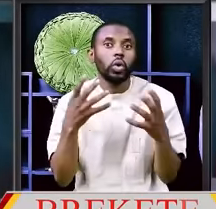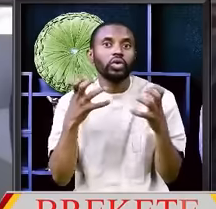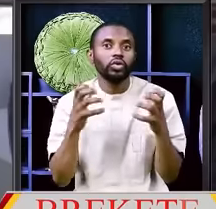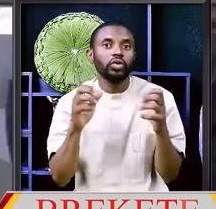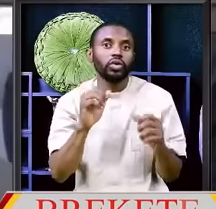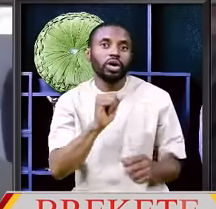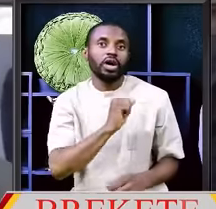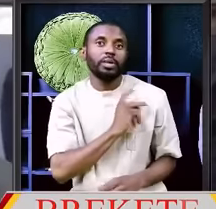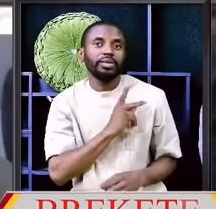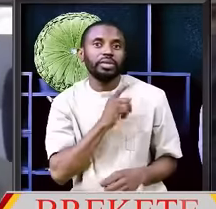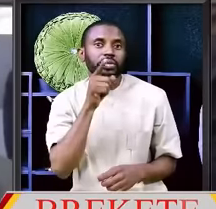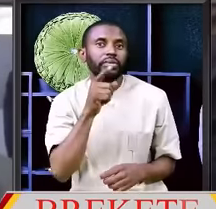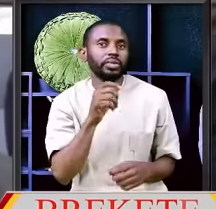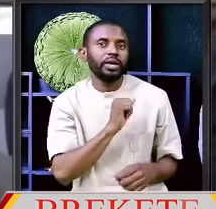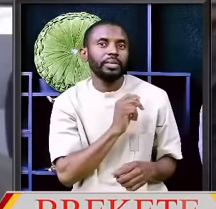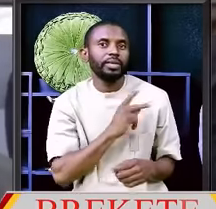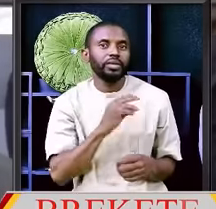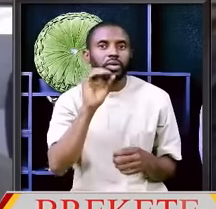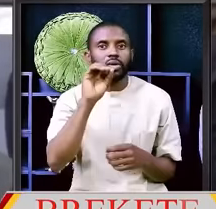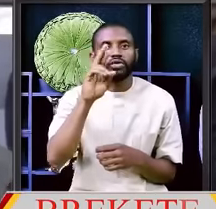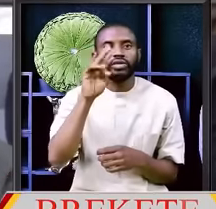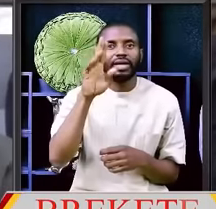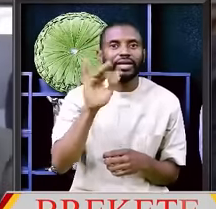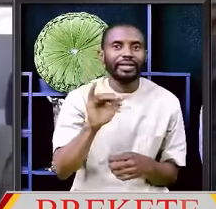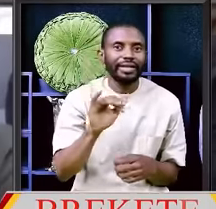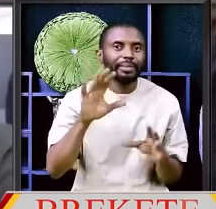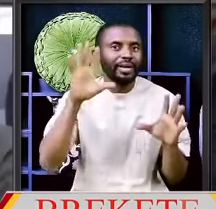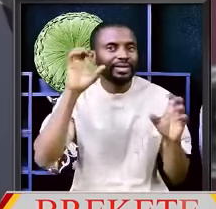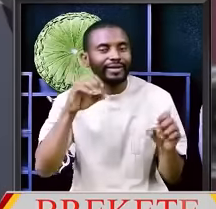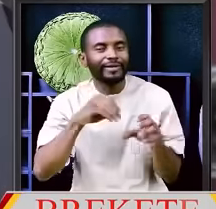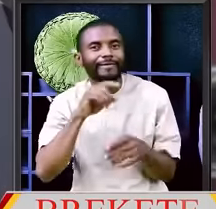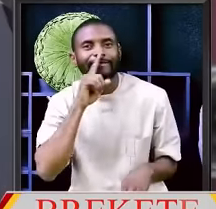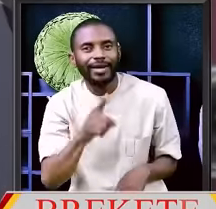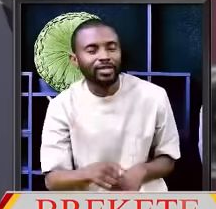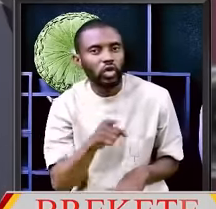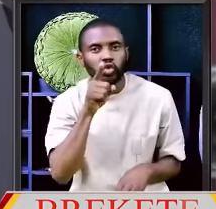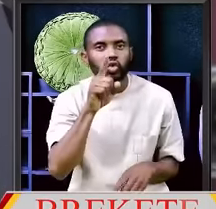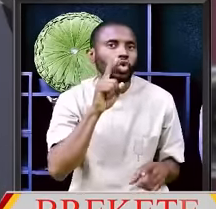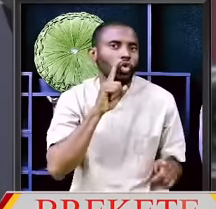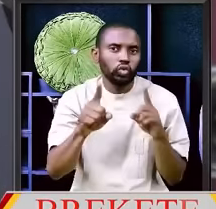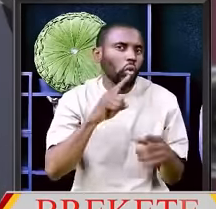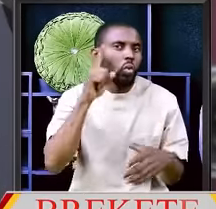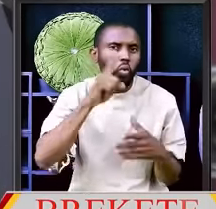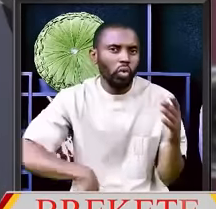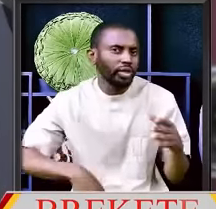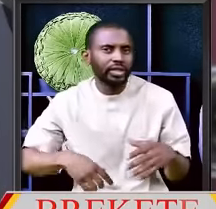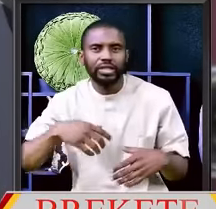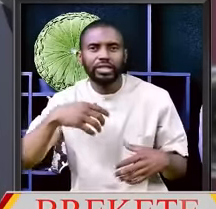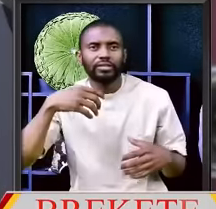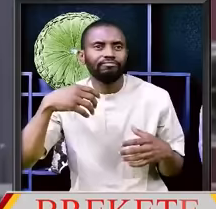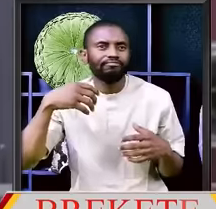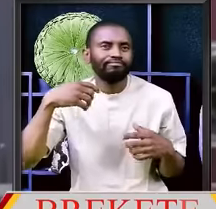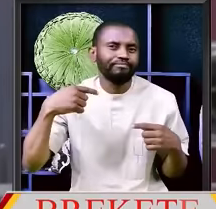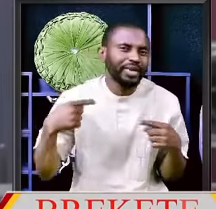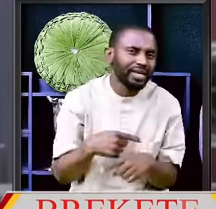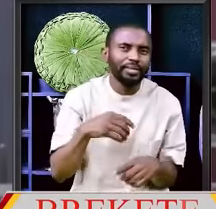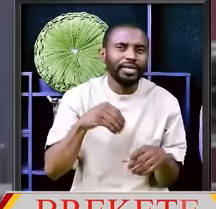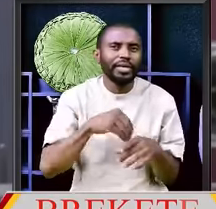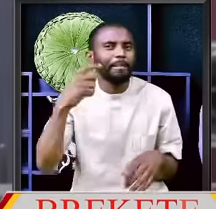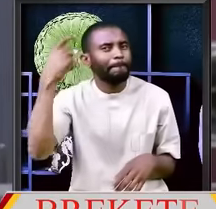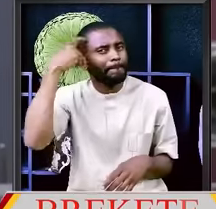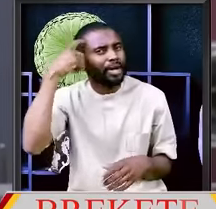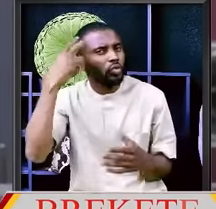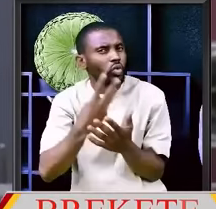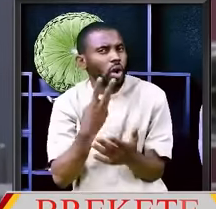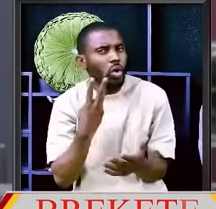appreciate you. Ingo appreciate the ordinary president. In fact, now you talk waiting the pain and for mind well.